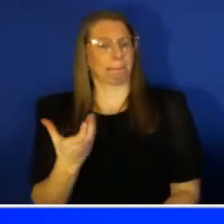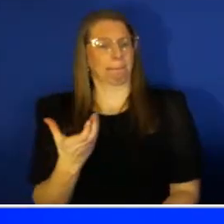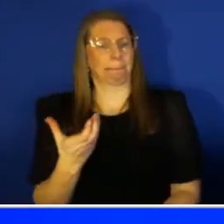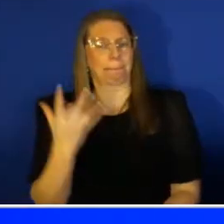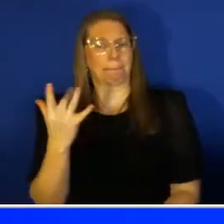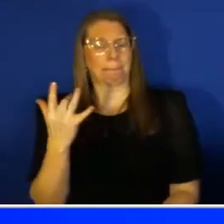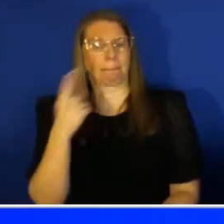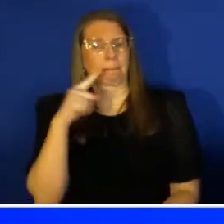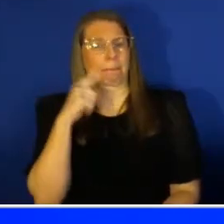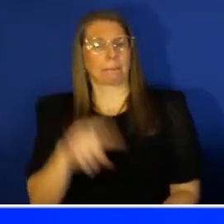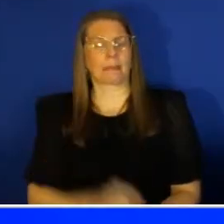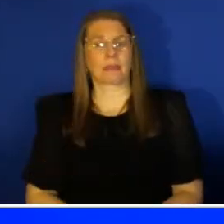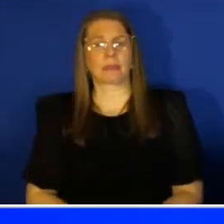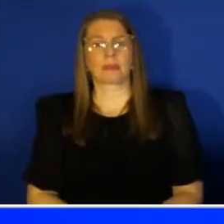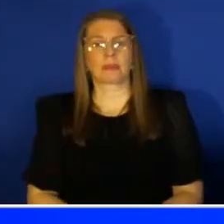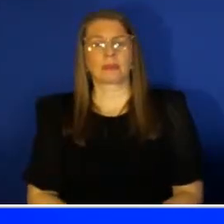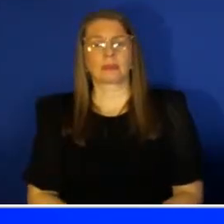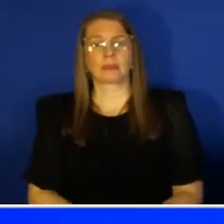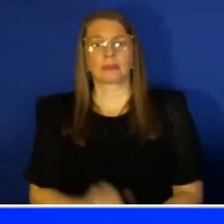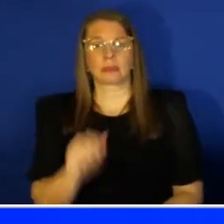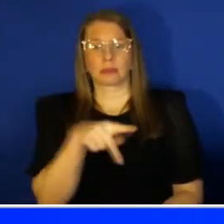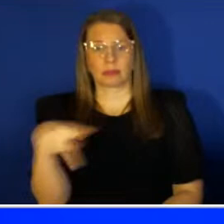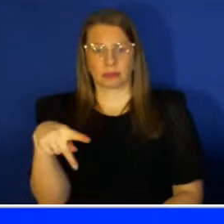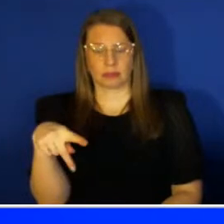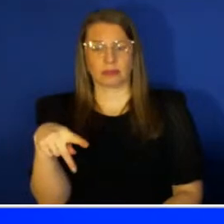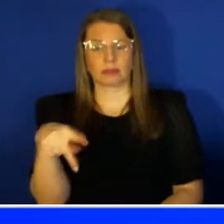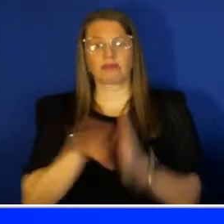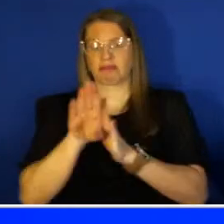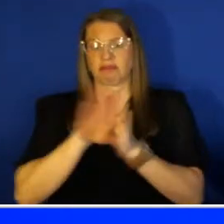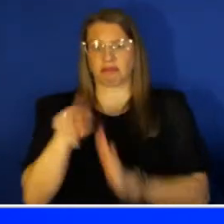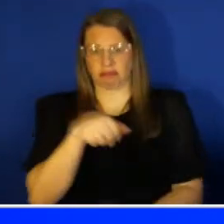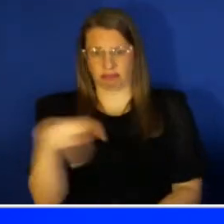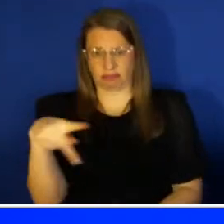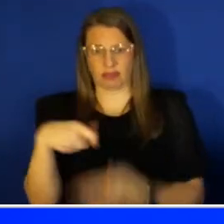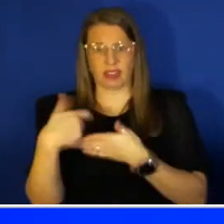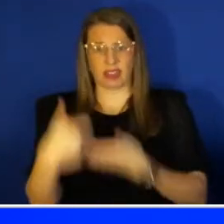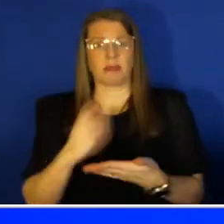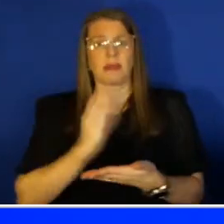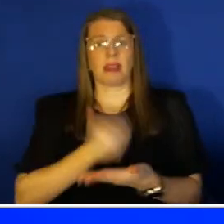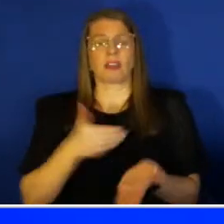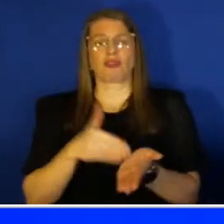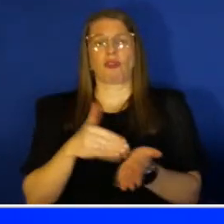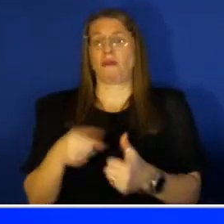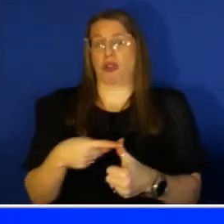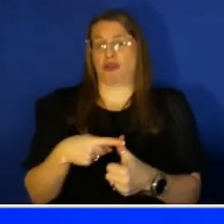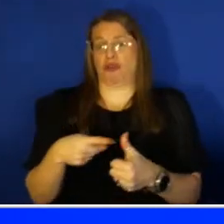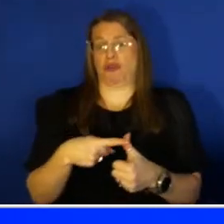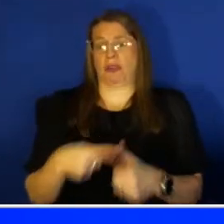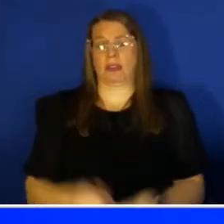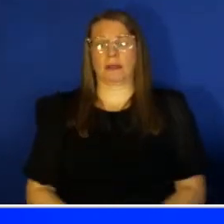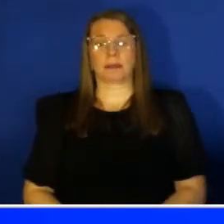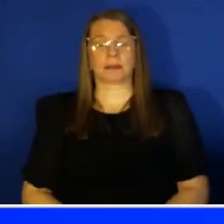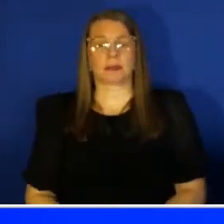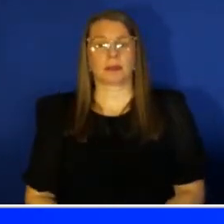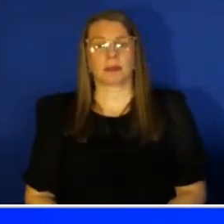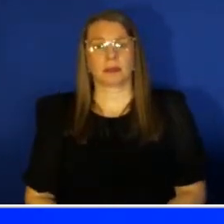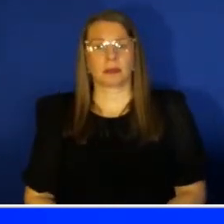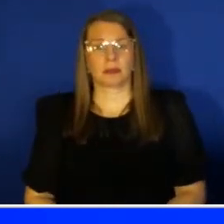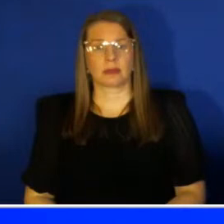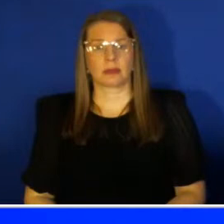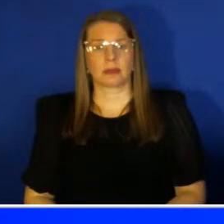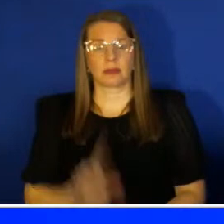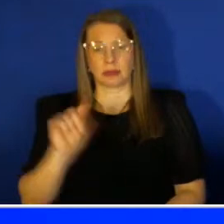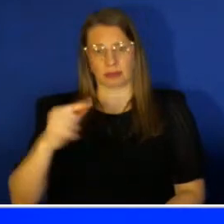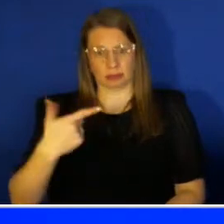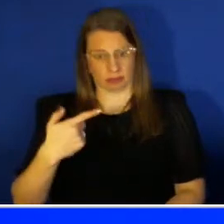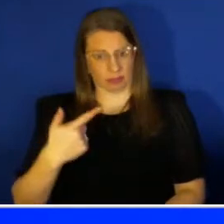the app, the intention of building this app was to help our physicians, first of all. And in 2021, we